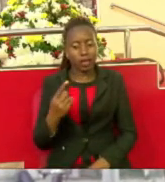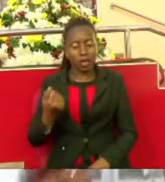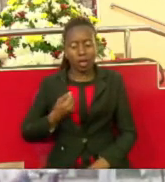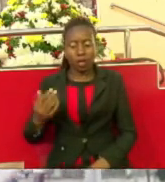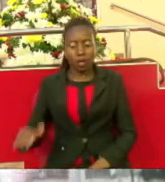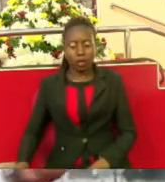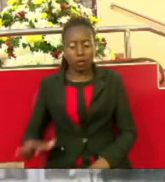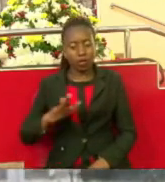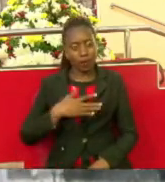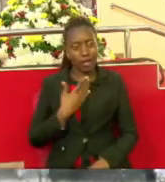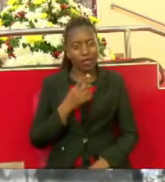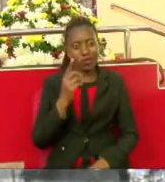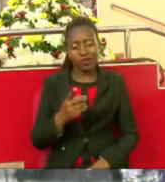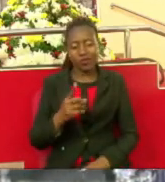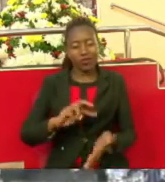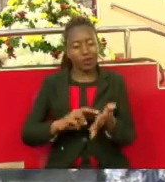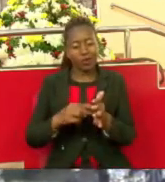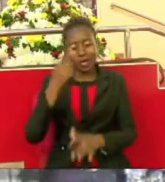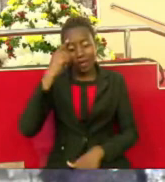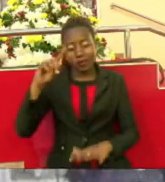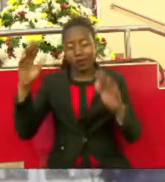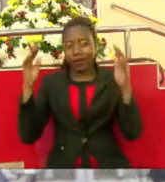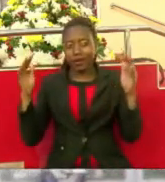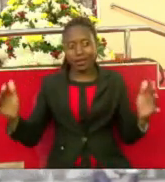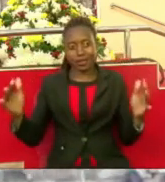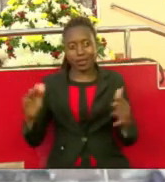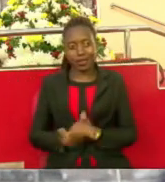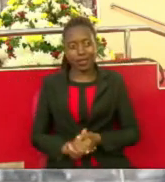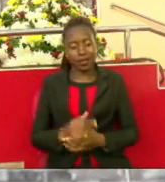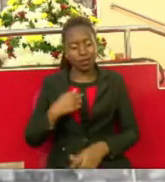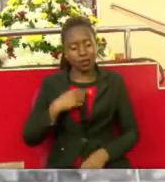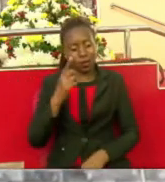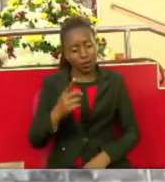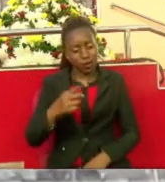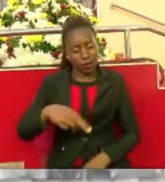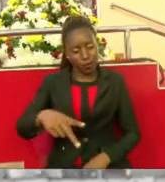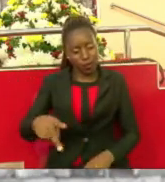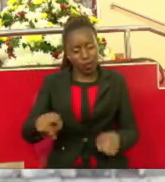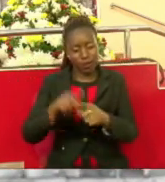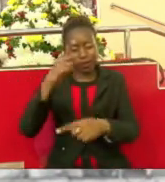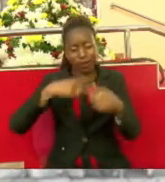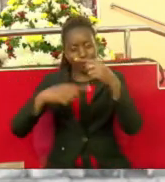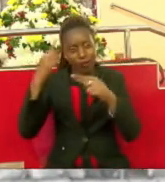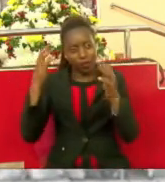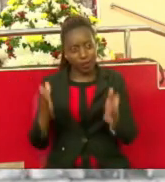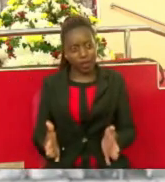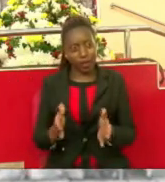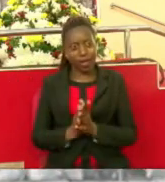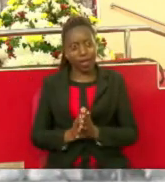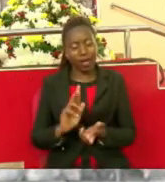you are meant for greatness. Walk like a winner. Relate with the others like a